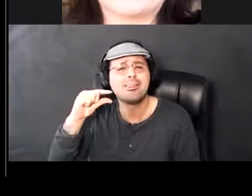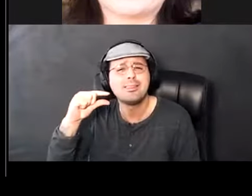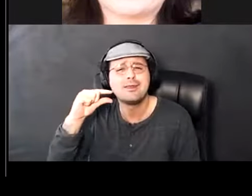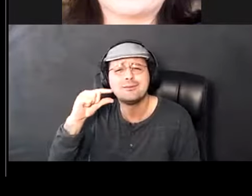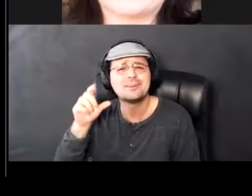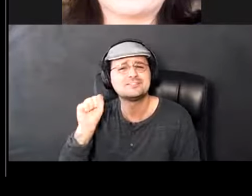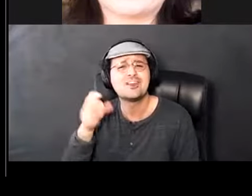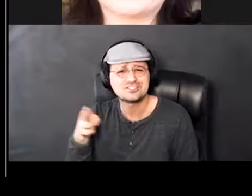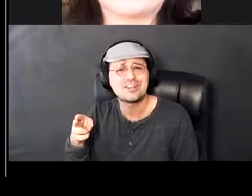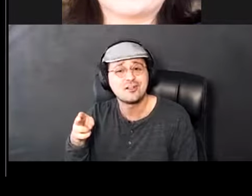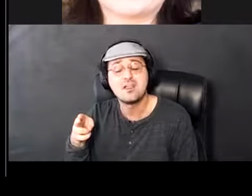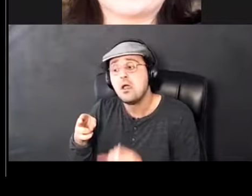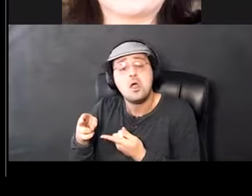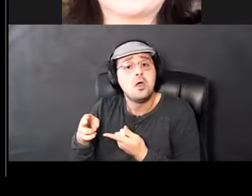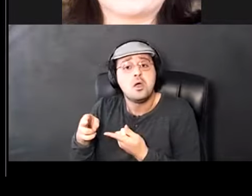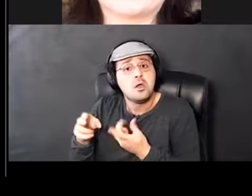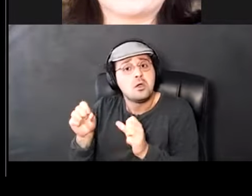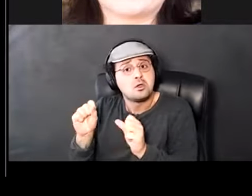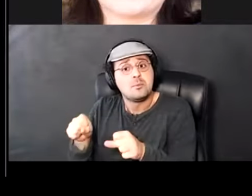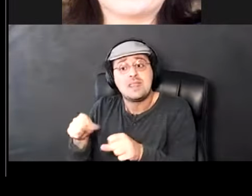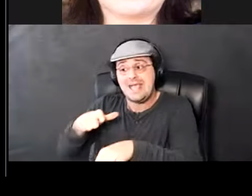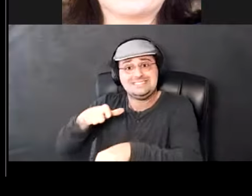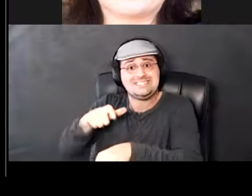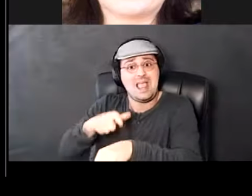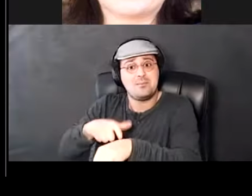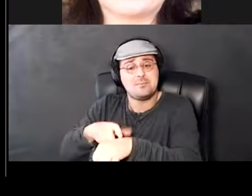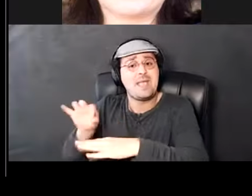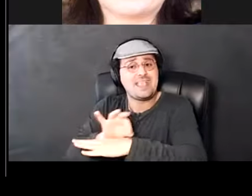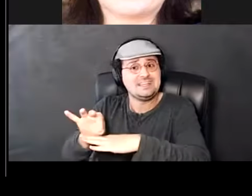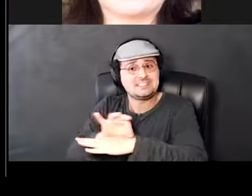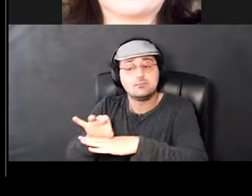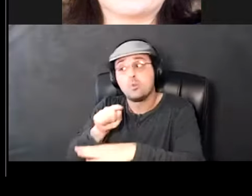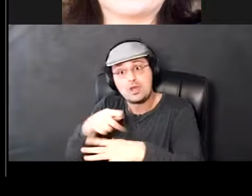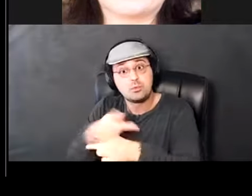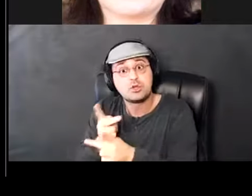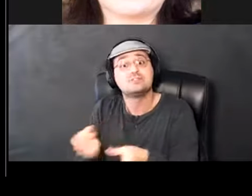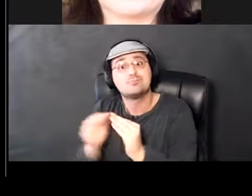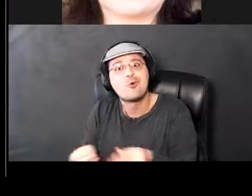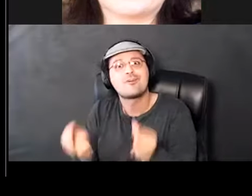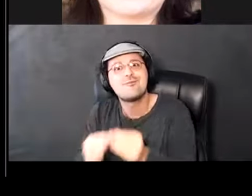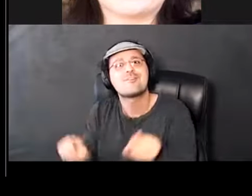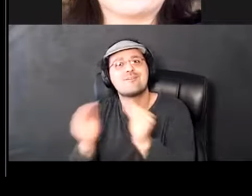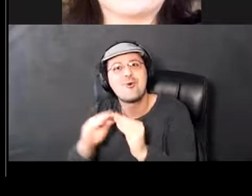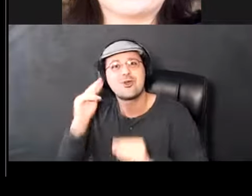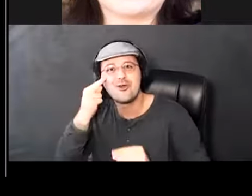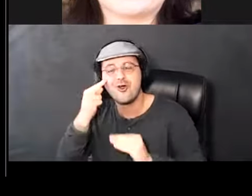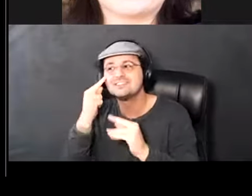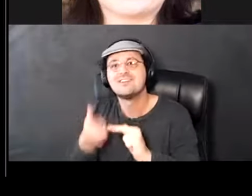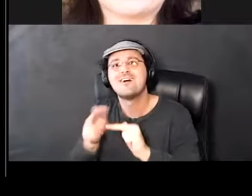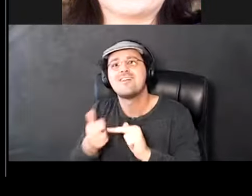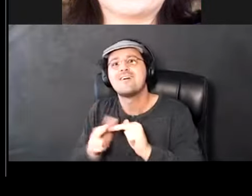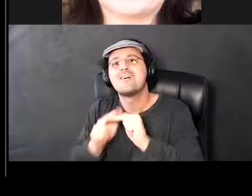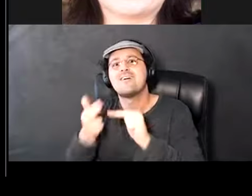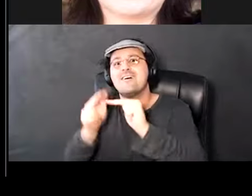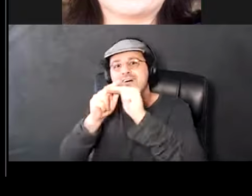And this could serve as a timing mechanism where as you produce more and more neurons, that little bit turns into a lot. And then, you know, that tells